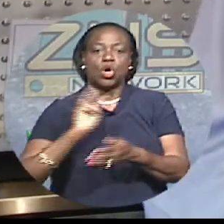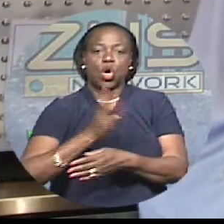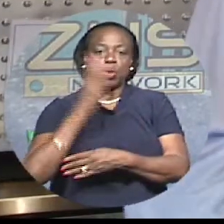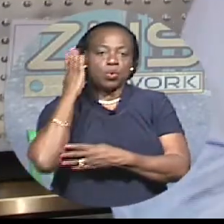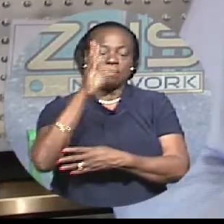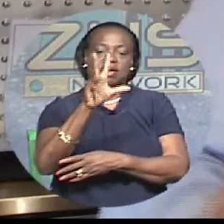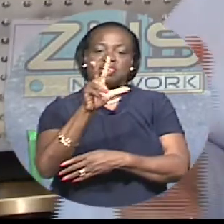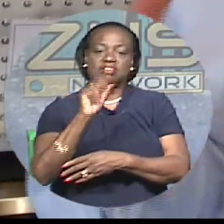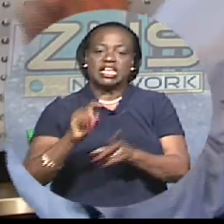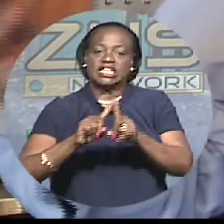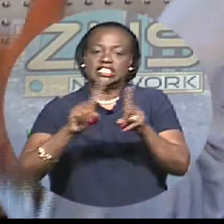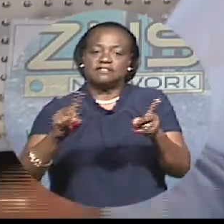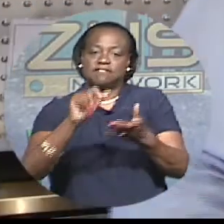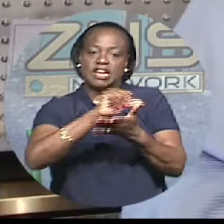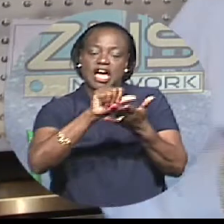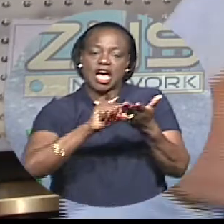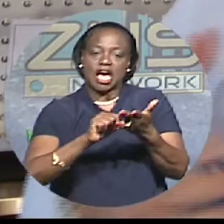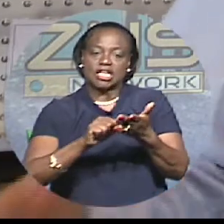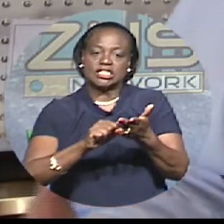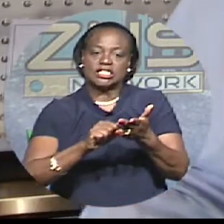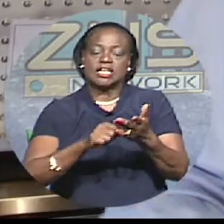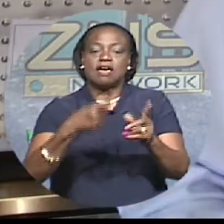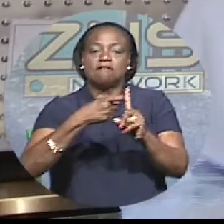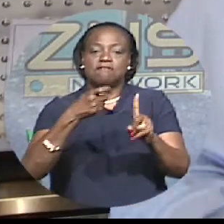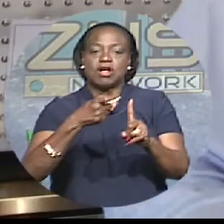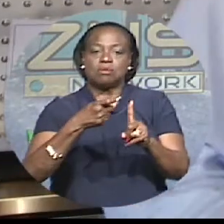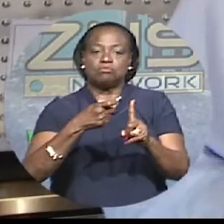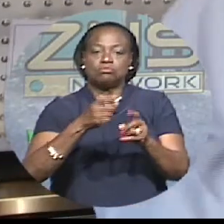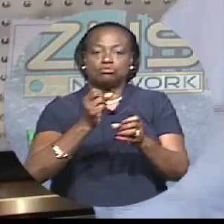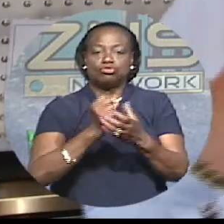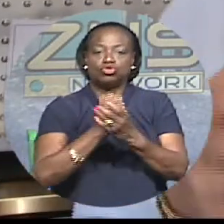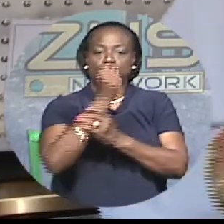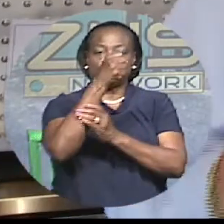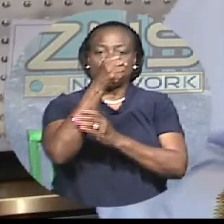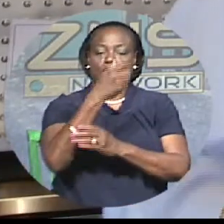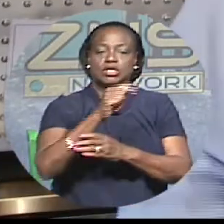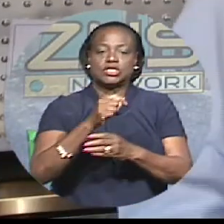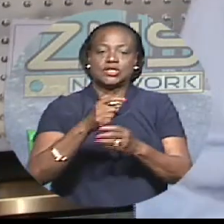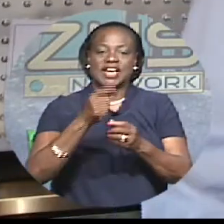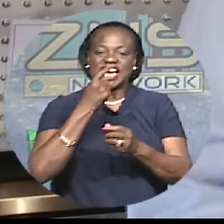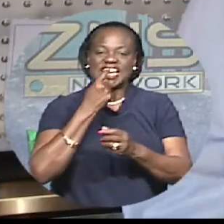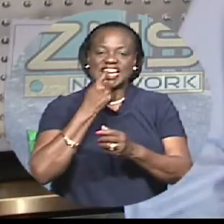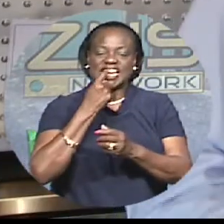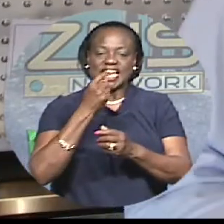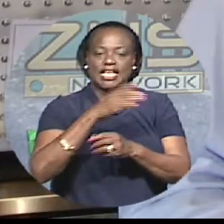from straw to glass to pottery to